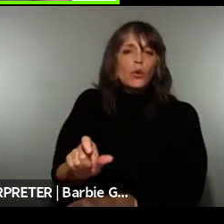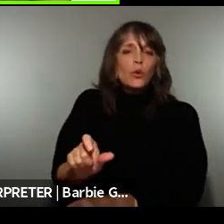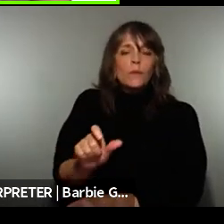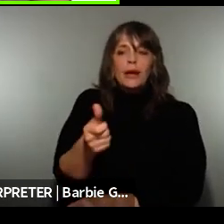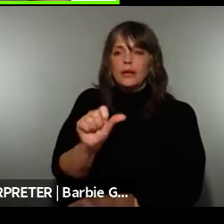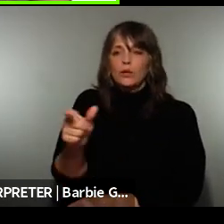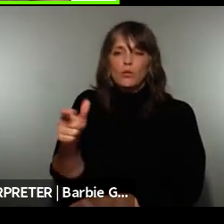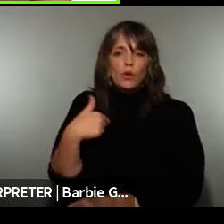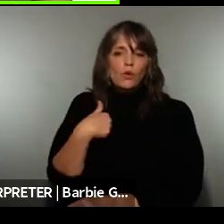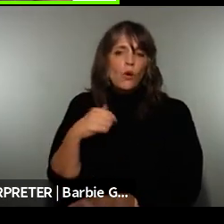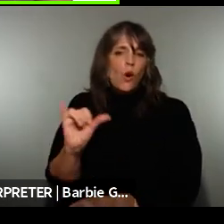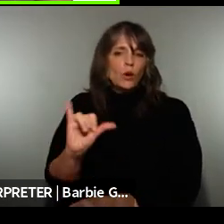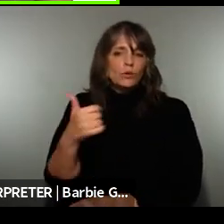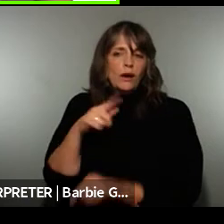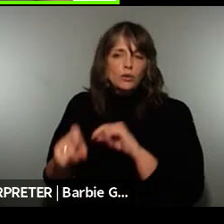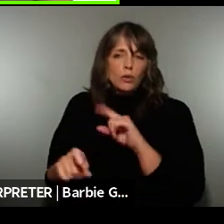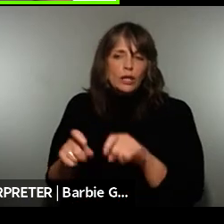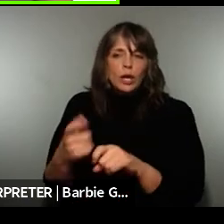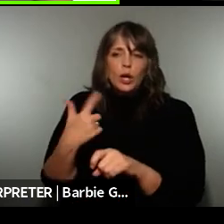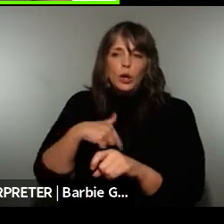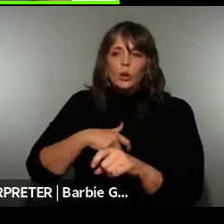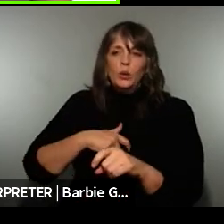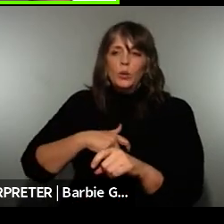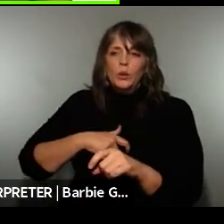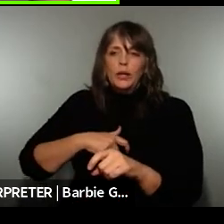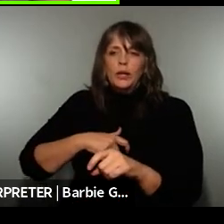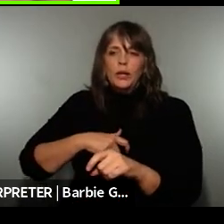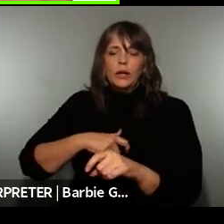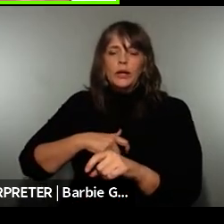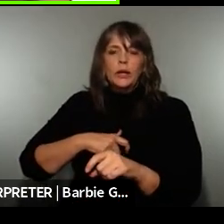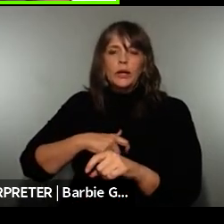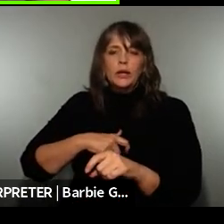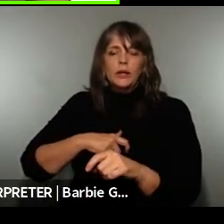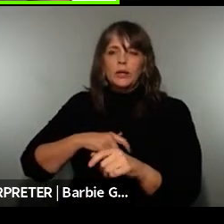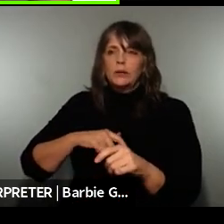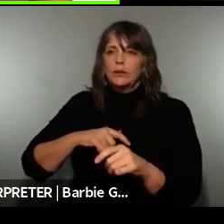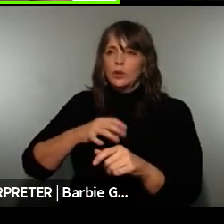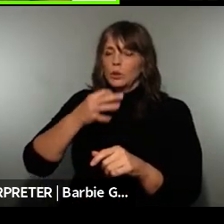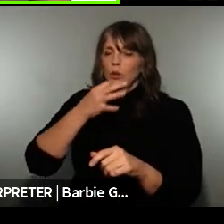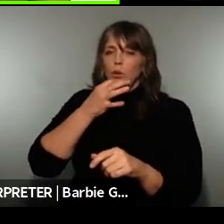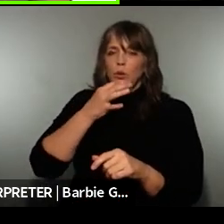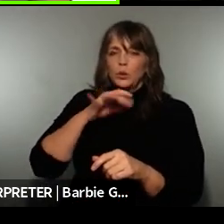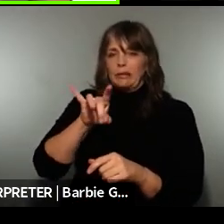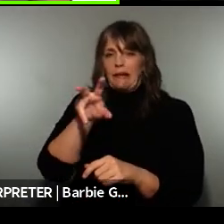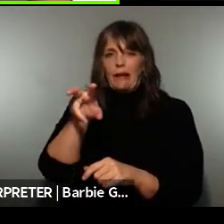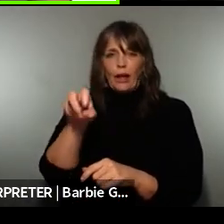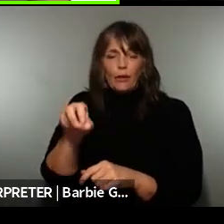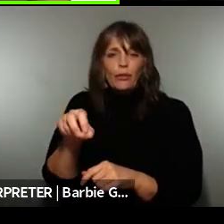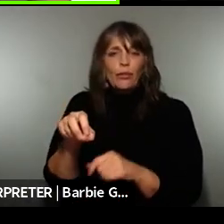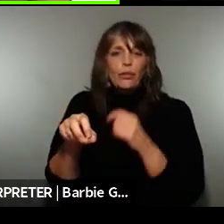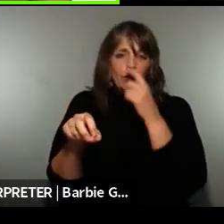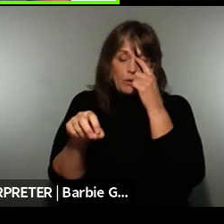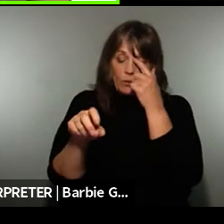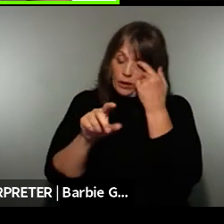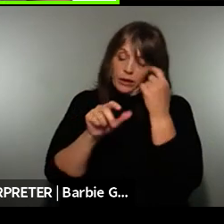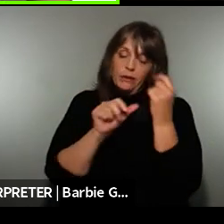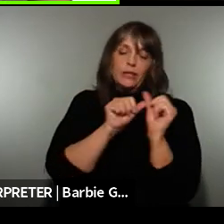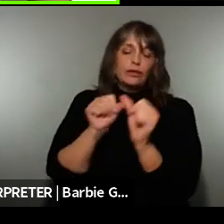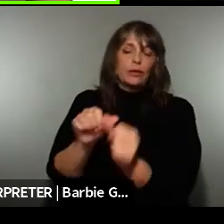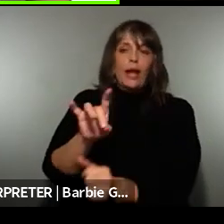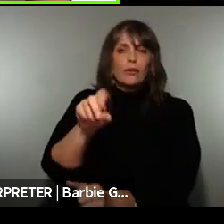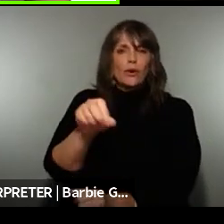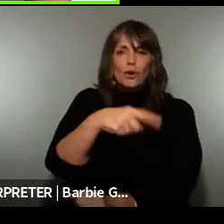has questions. We're going until 8:30, so please jump in if you have questions, or if you have something